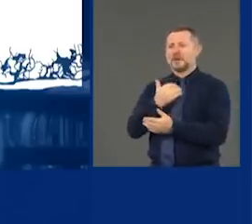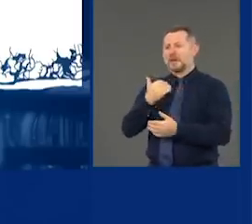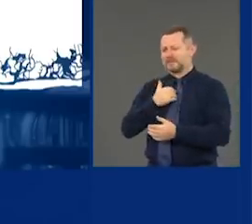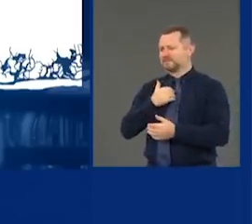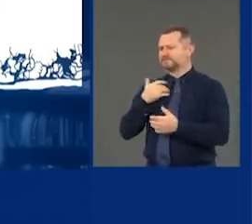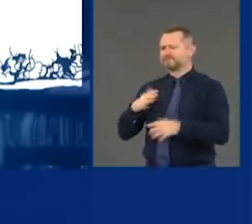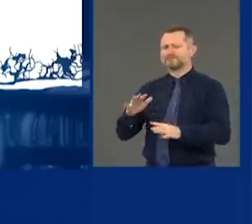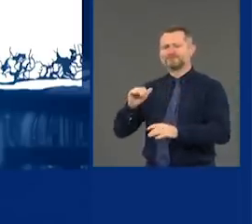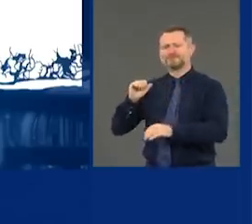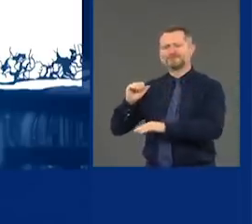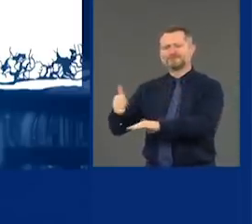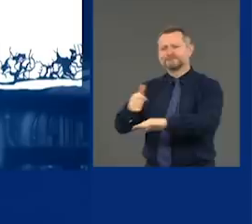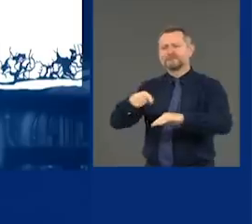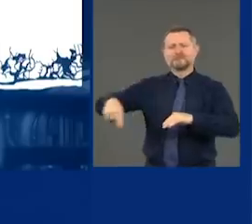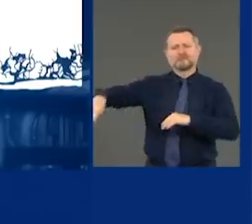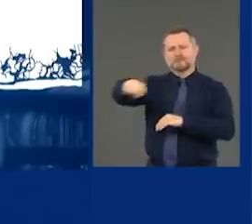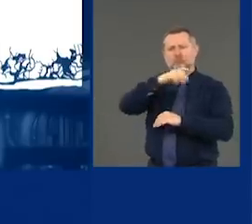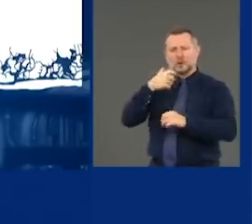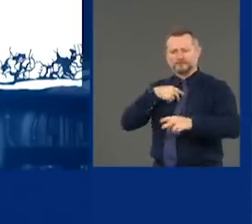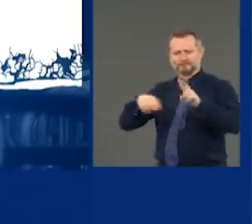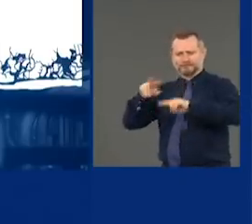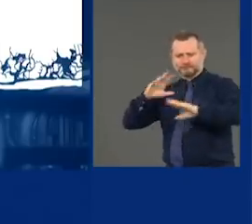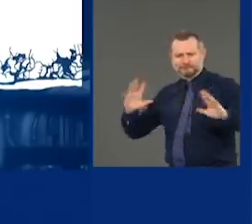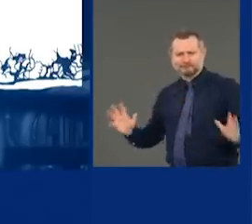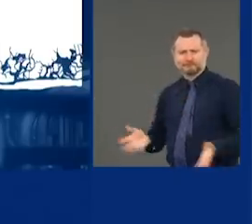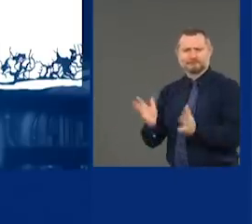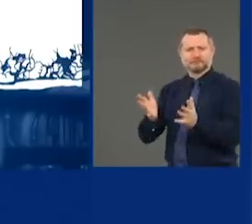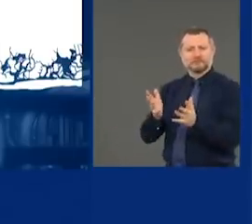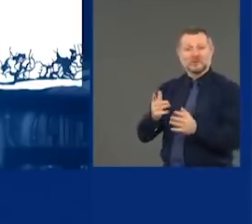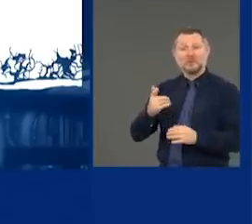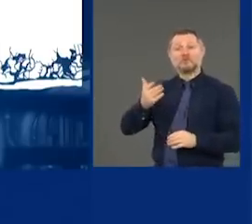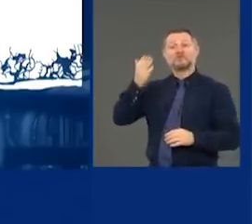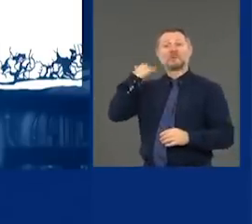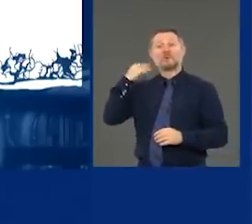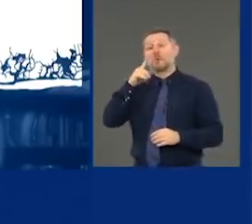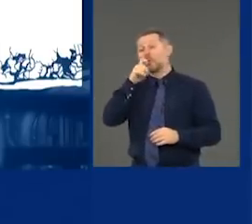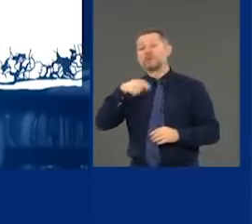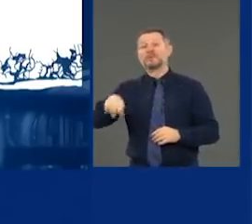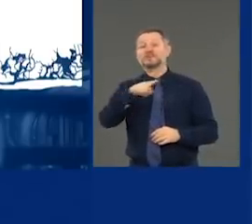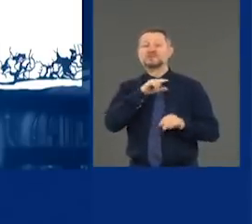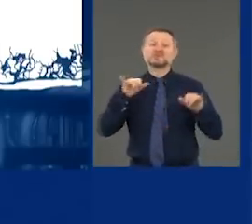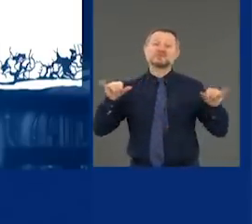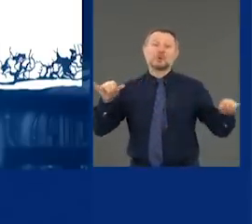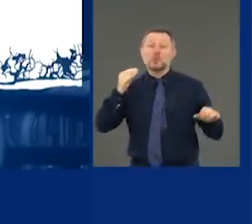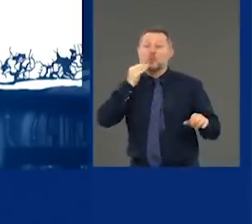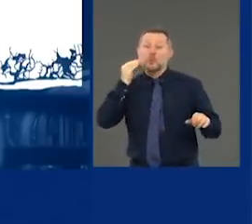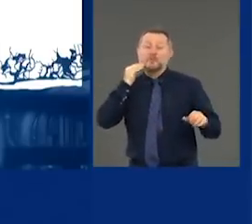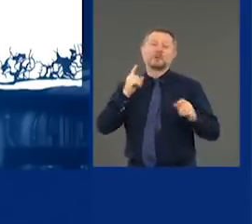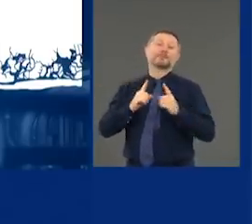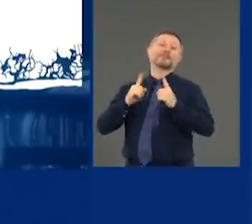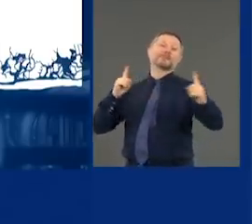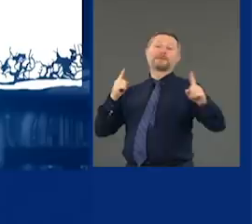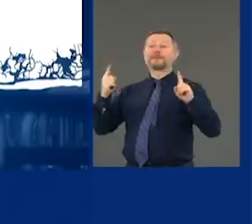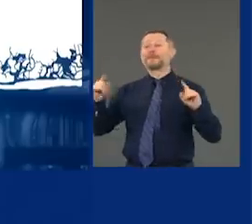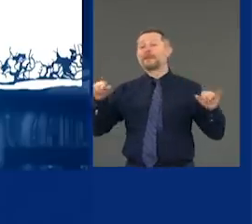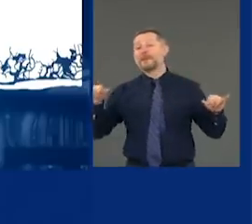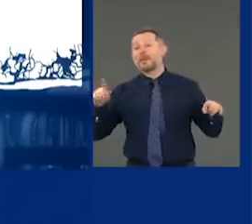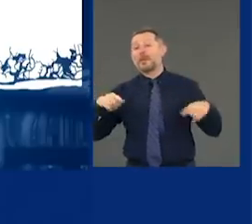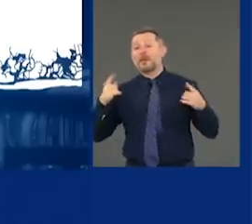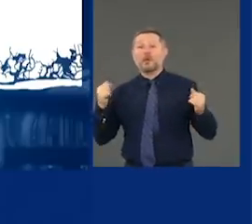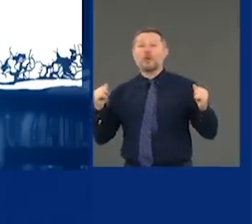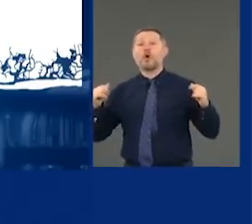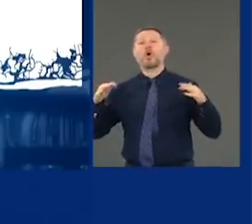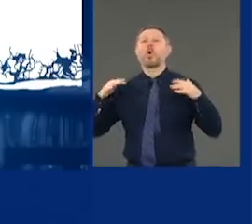mix. We had all these at-home measures, and then we had thousands of people show up for